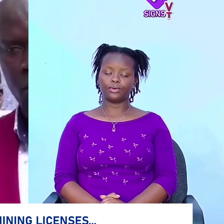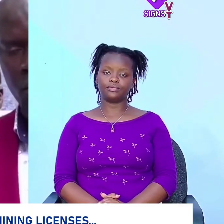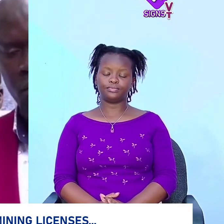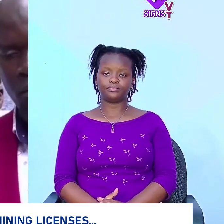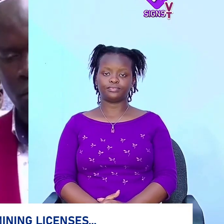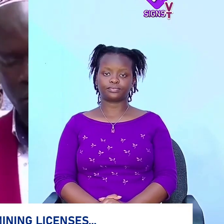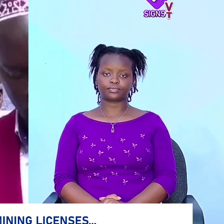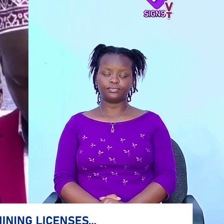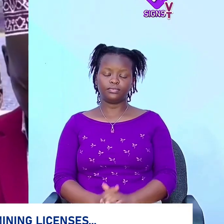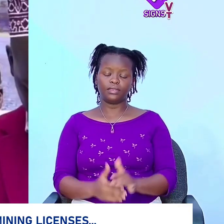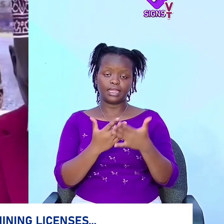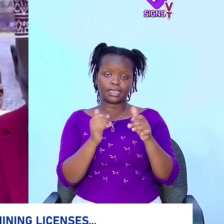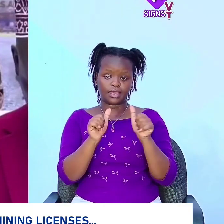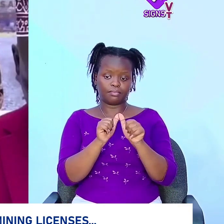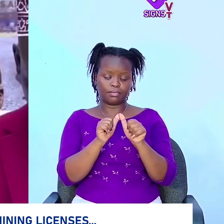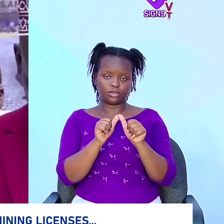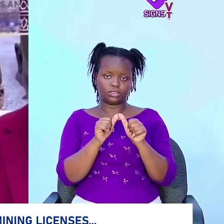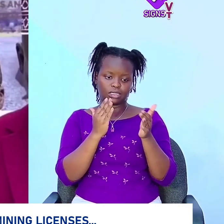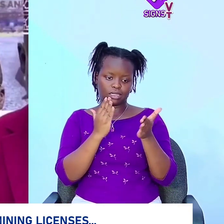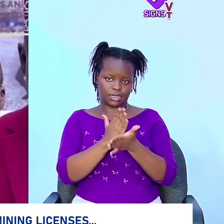The issue of customary rights,